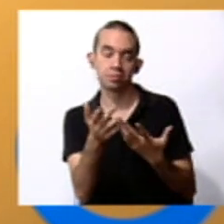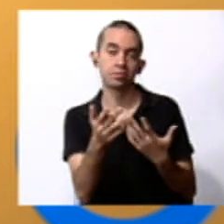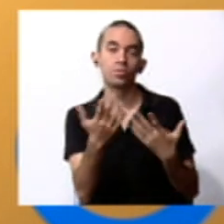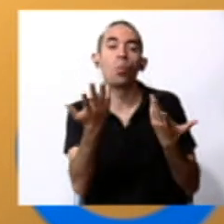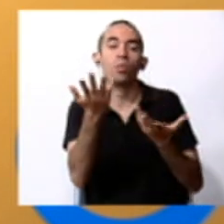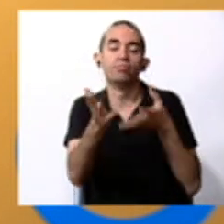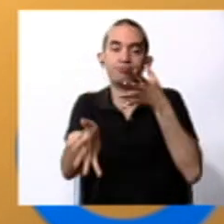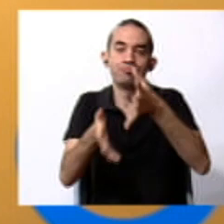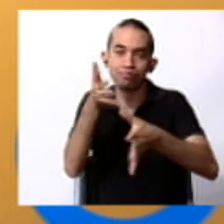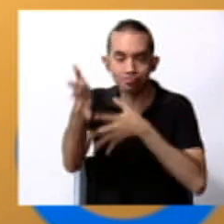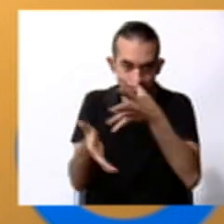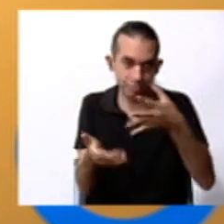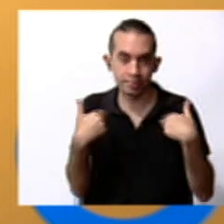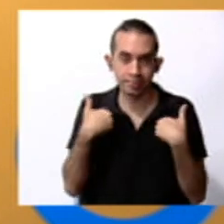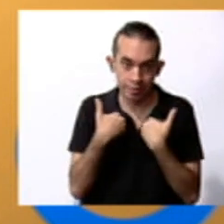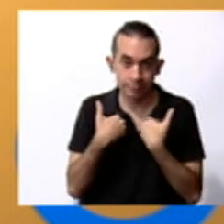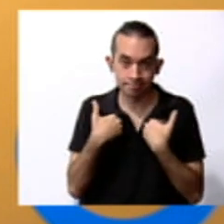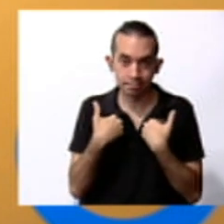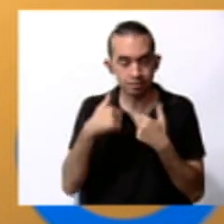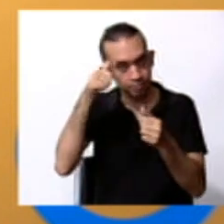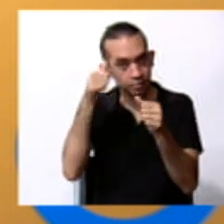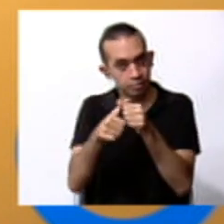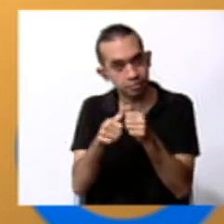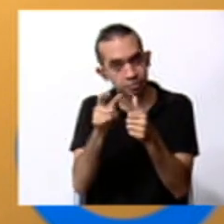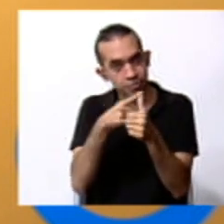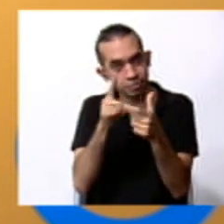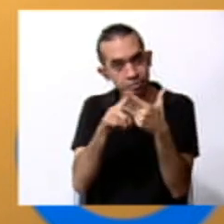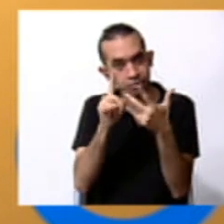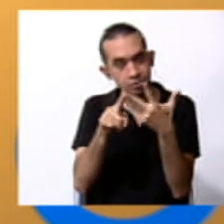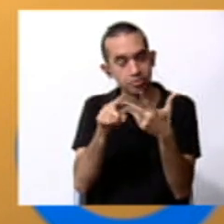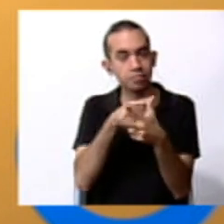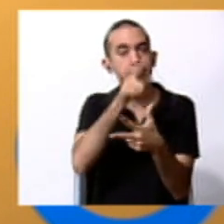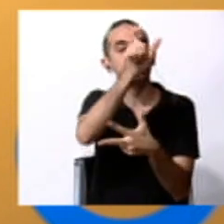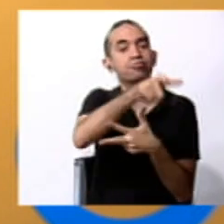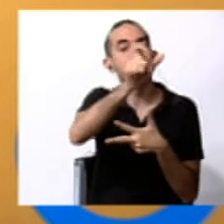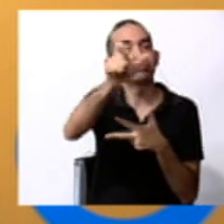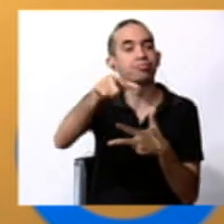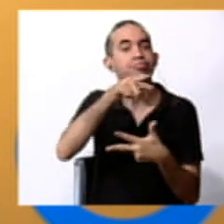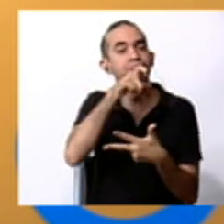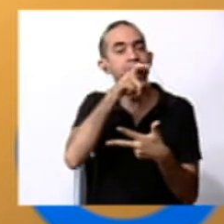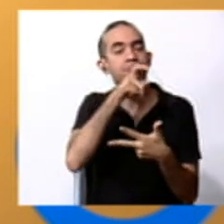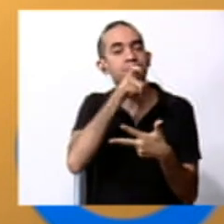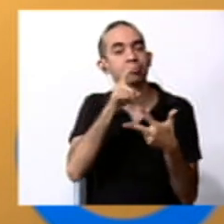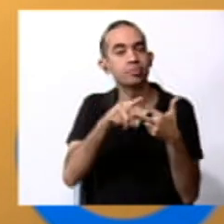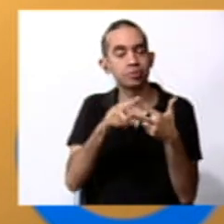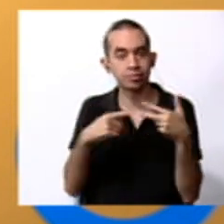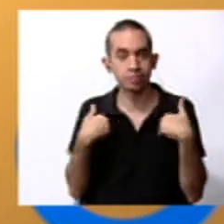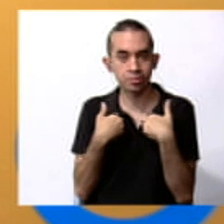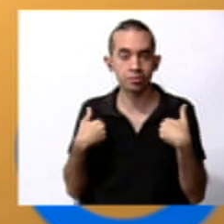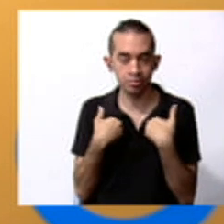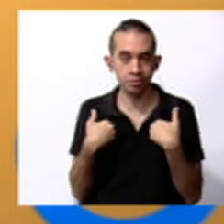of animals, okay? So remember, pay attention to the characters, to the animals that appear in the